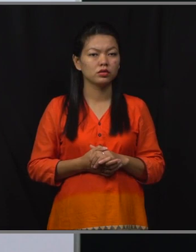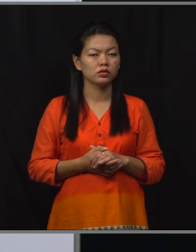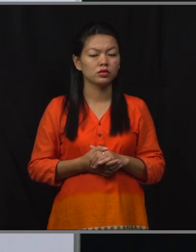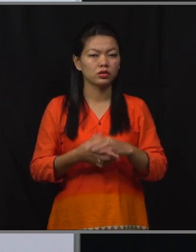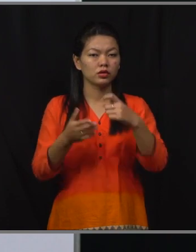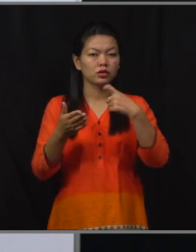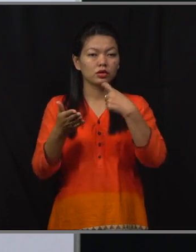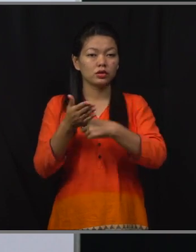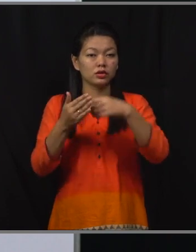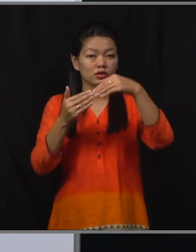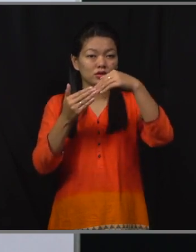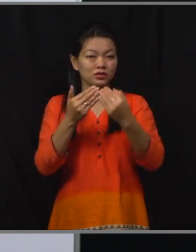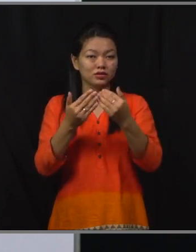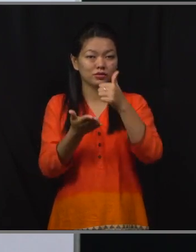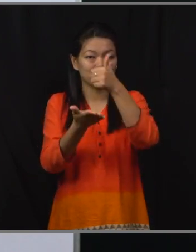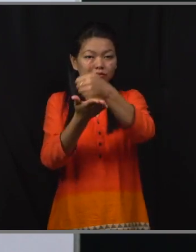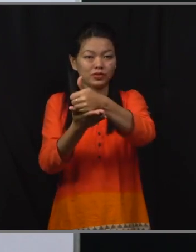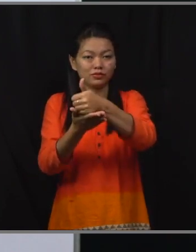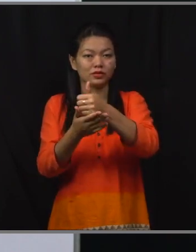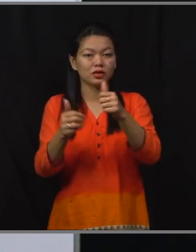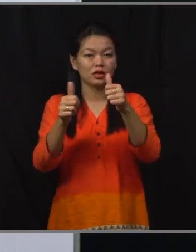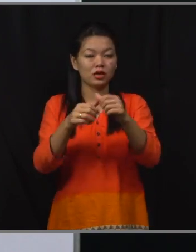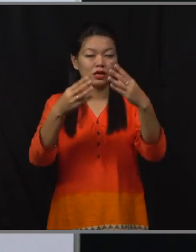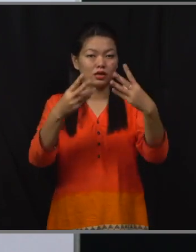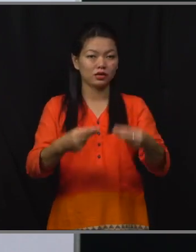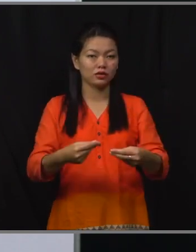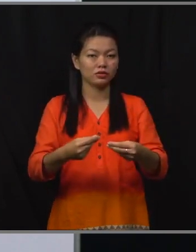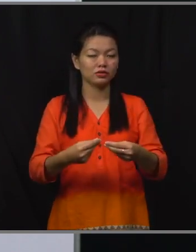receipts and payments account, furniture stood at